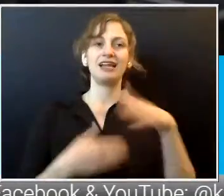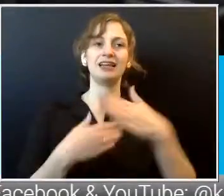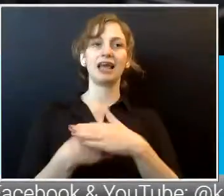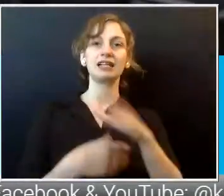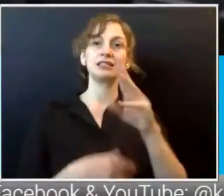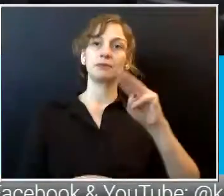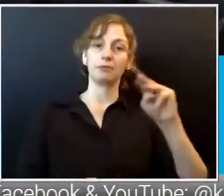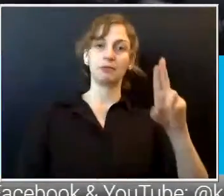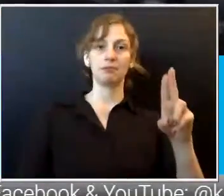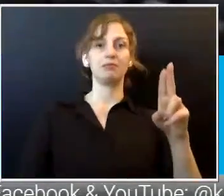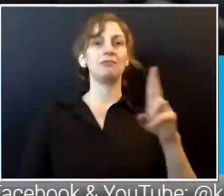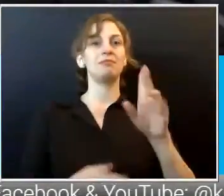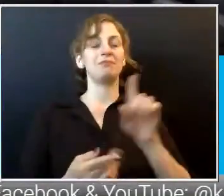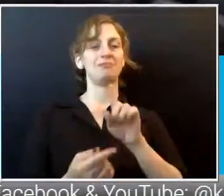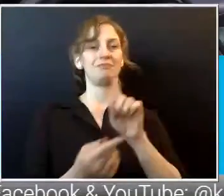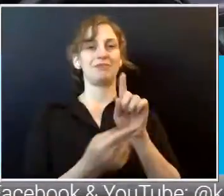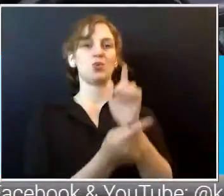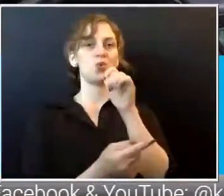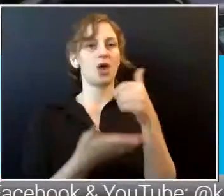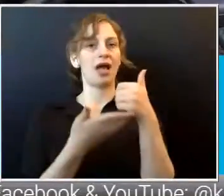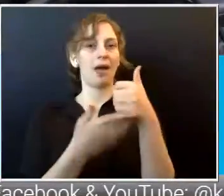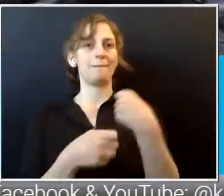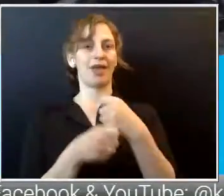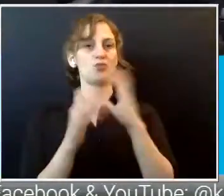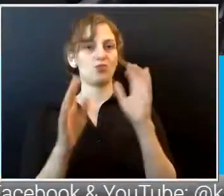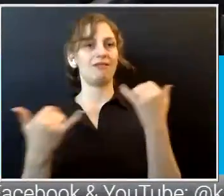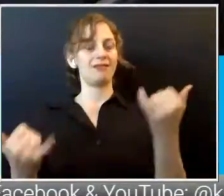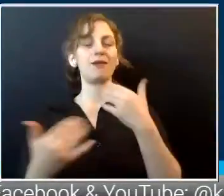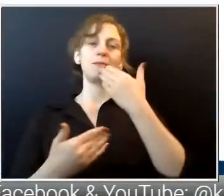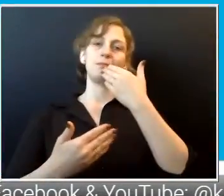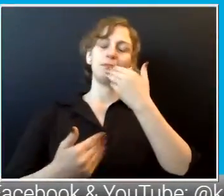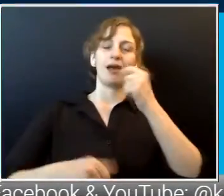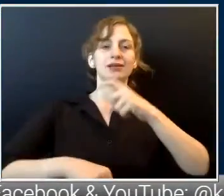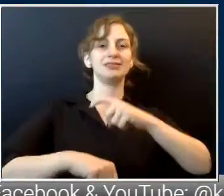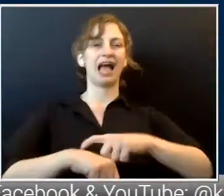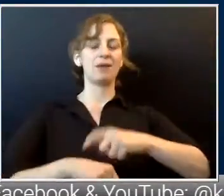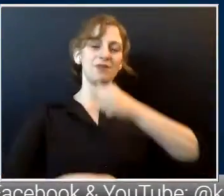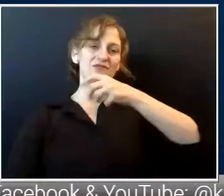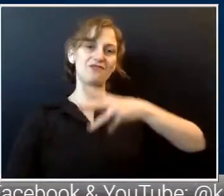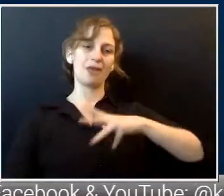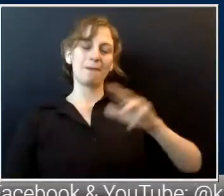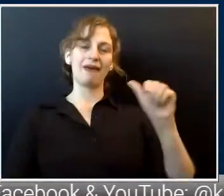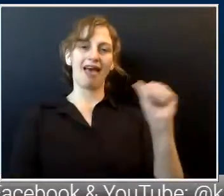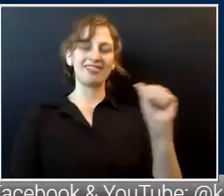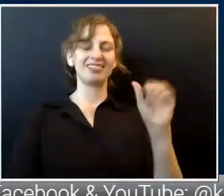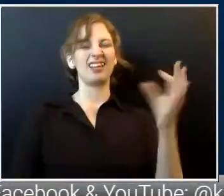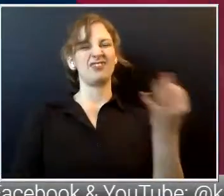helping make right now the best time ever to be a female athlete. Friday at 8.